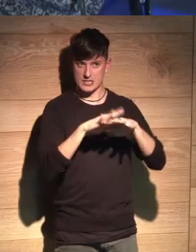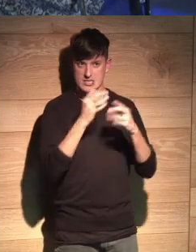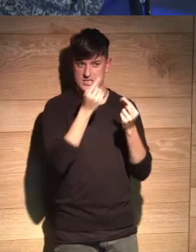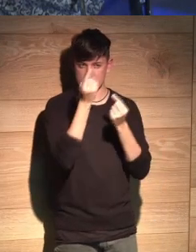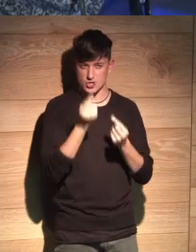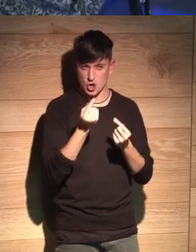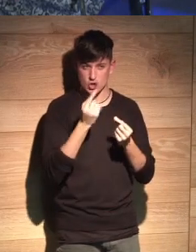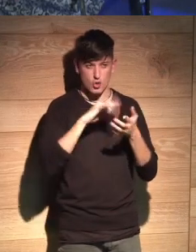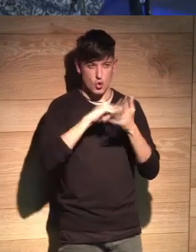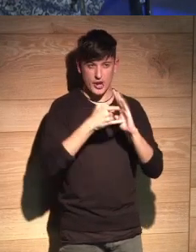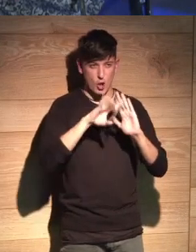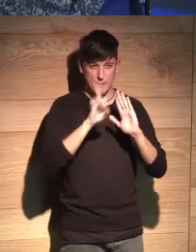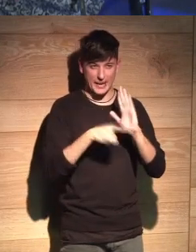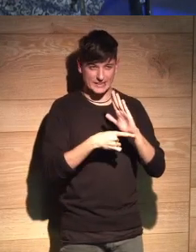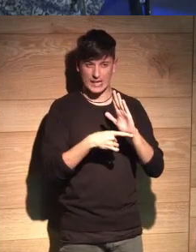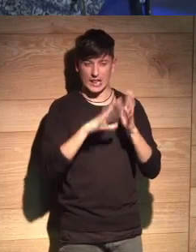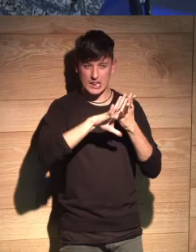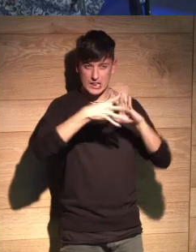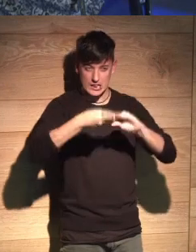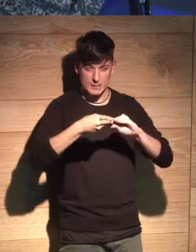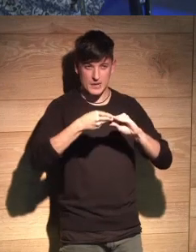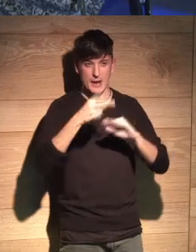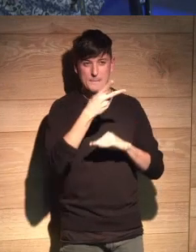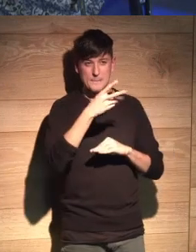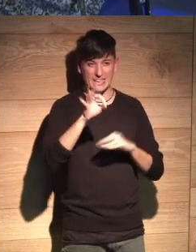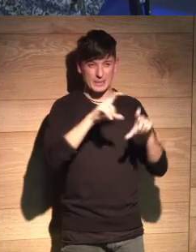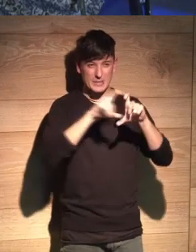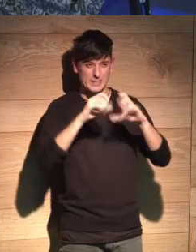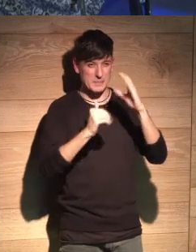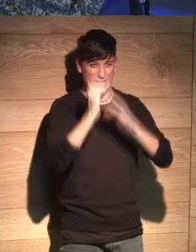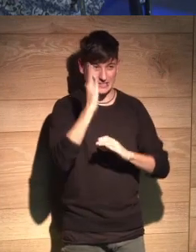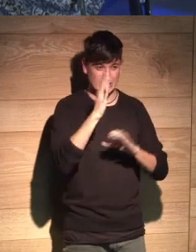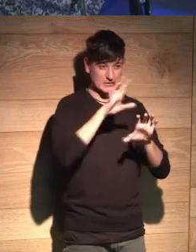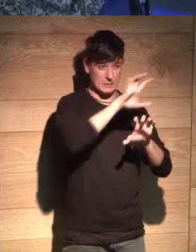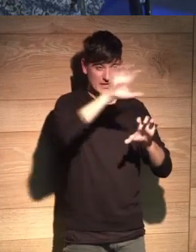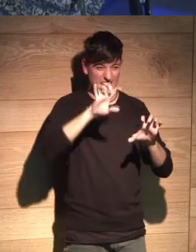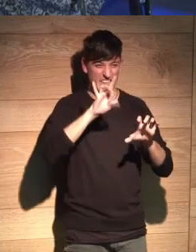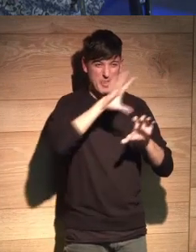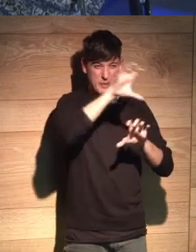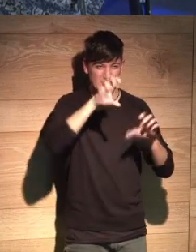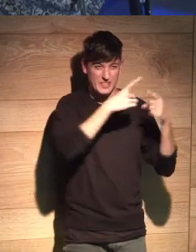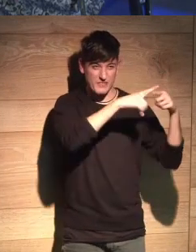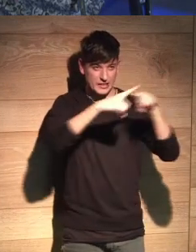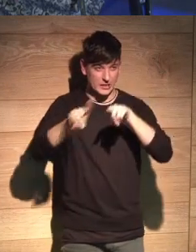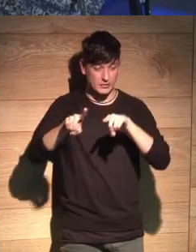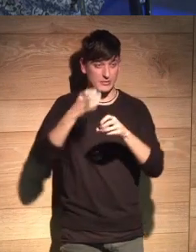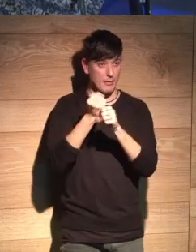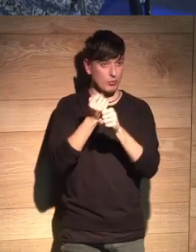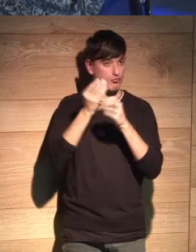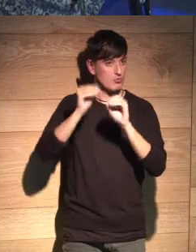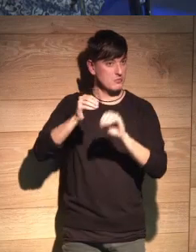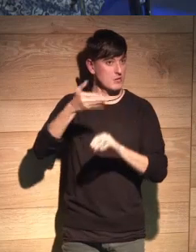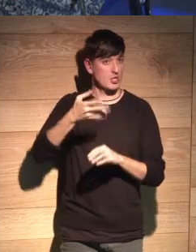networks with complete network solutions and more than 20 operators in the world in 15 different countries. She works in